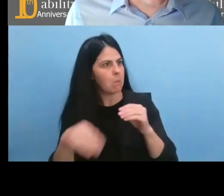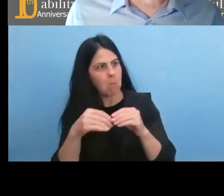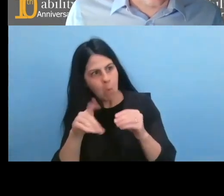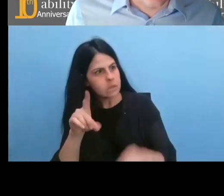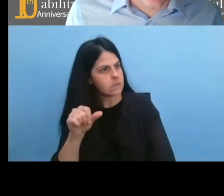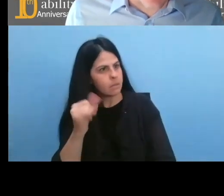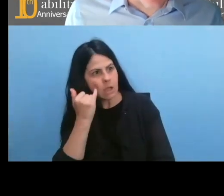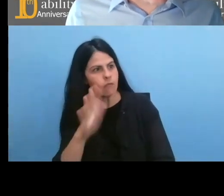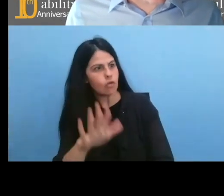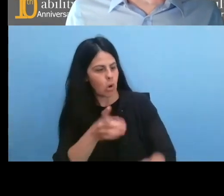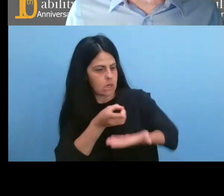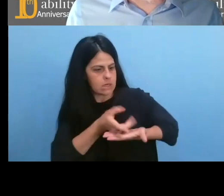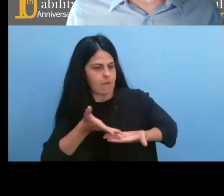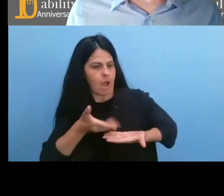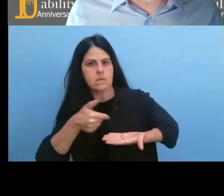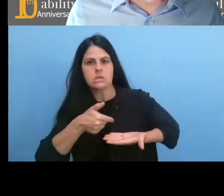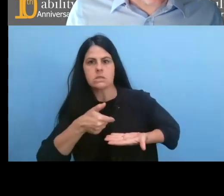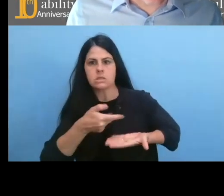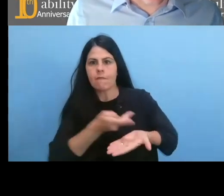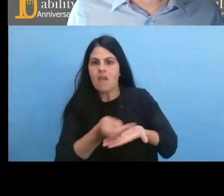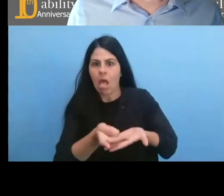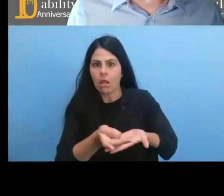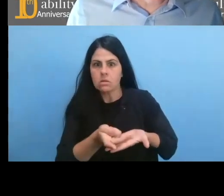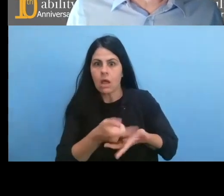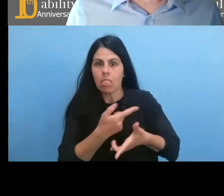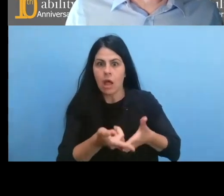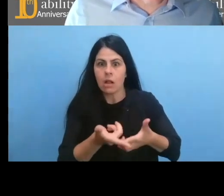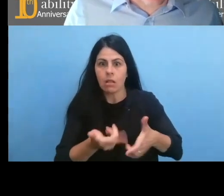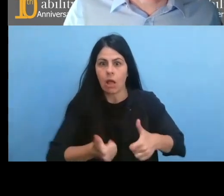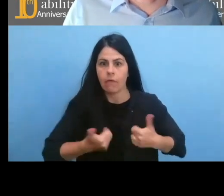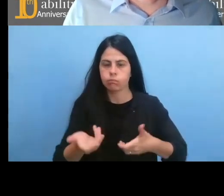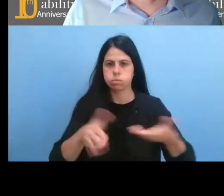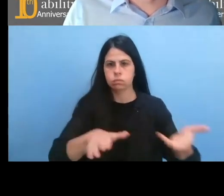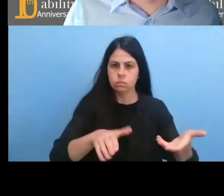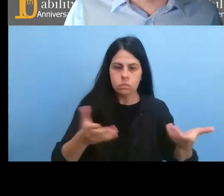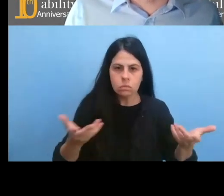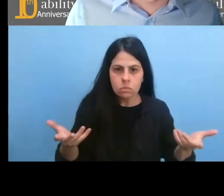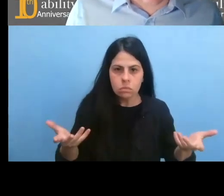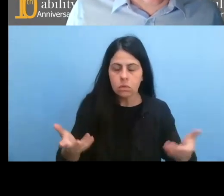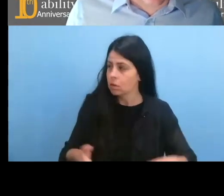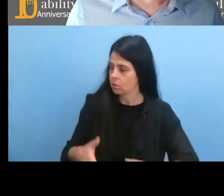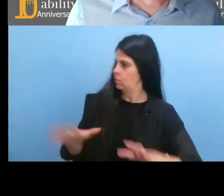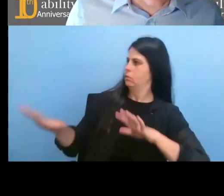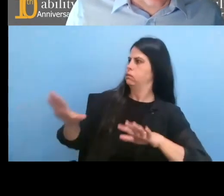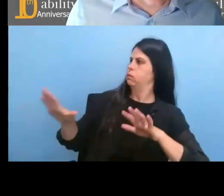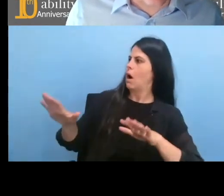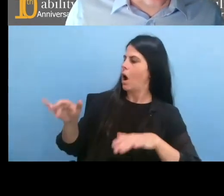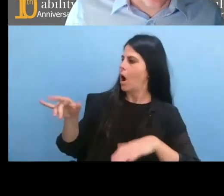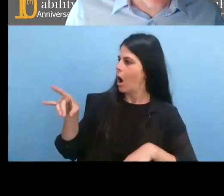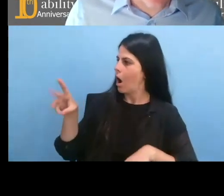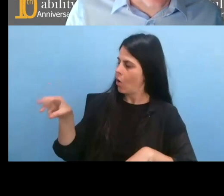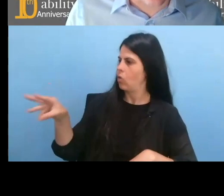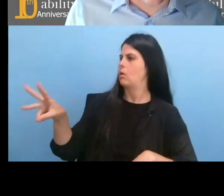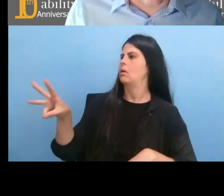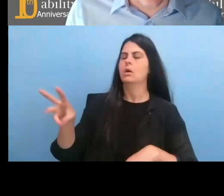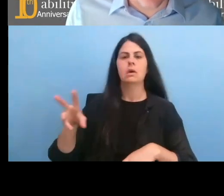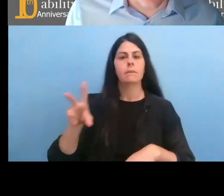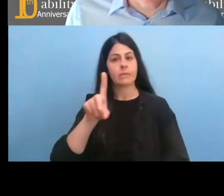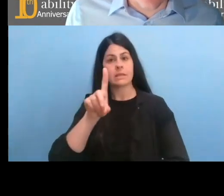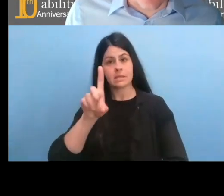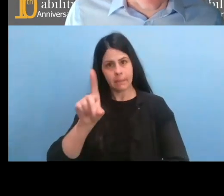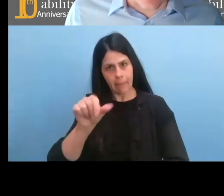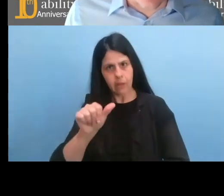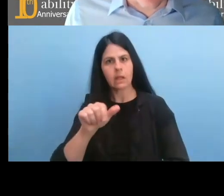your life. And it really shook me. And I realized, oh, wow, disability is a spectrum. It's different to different